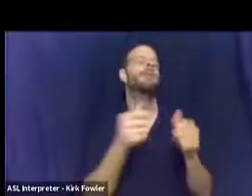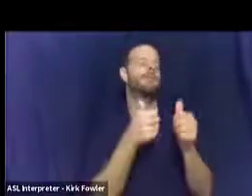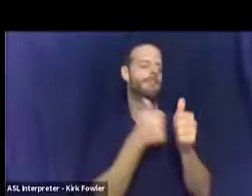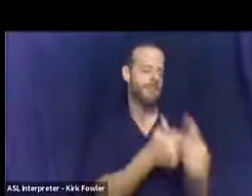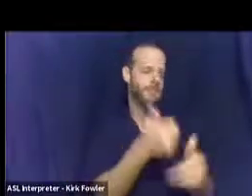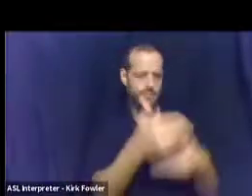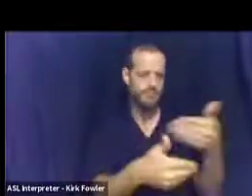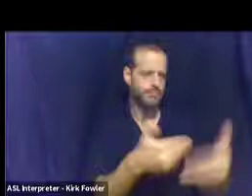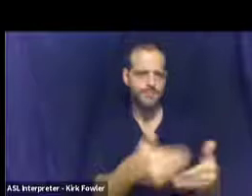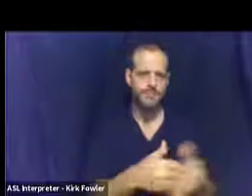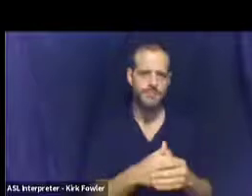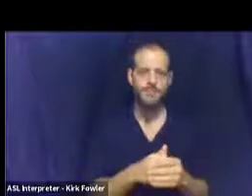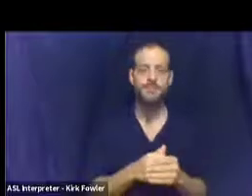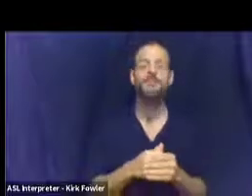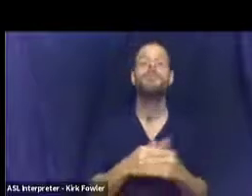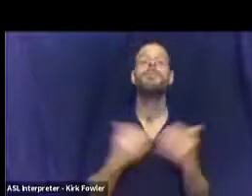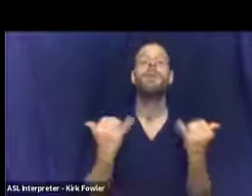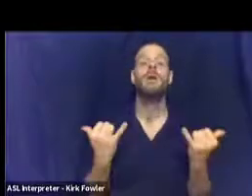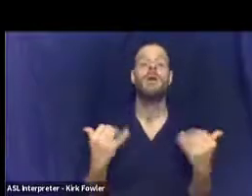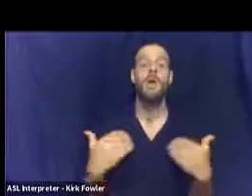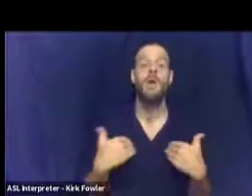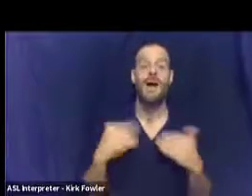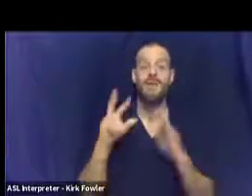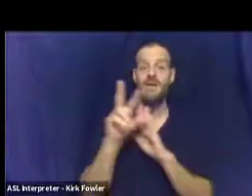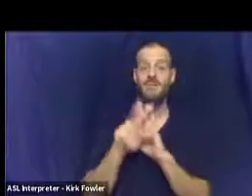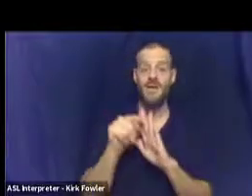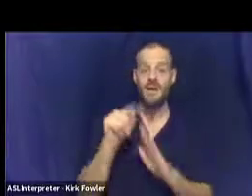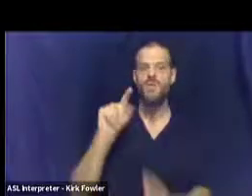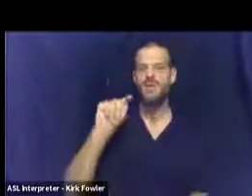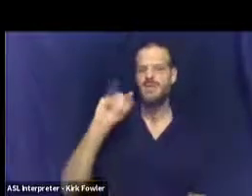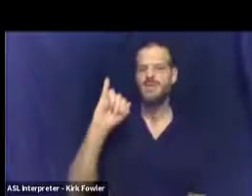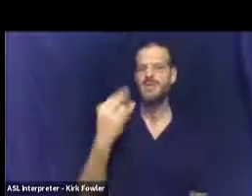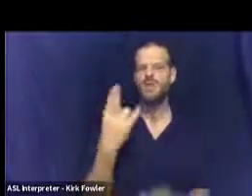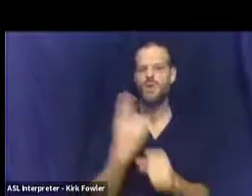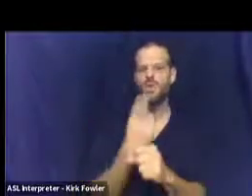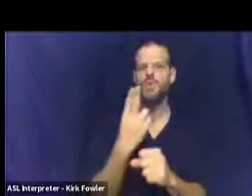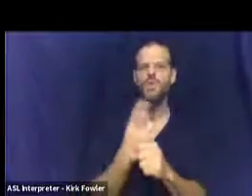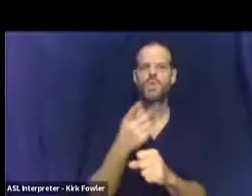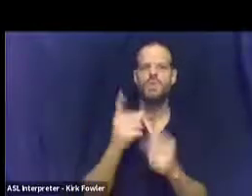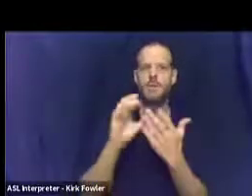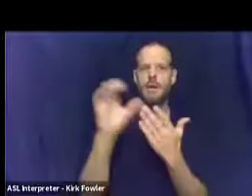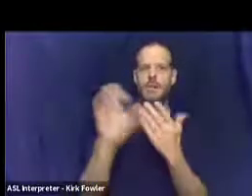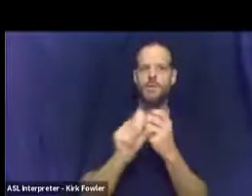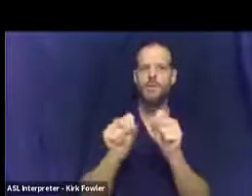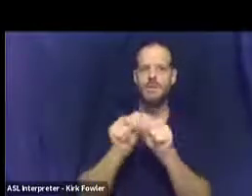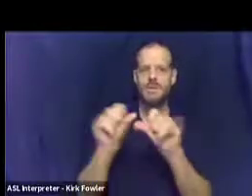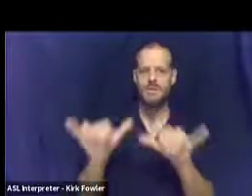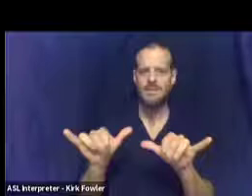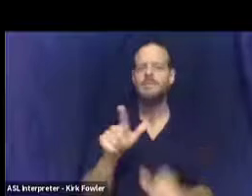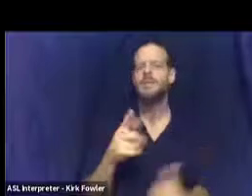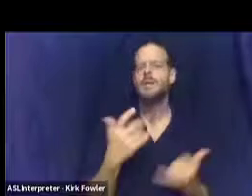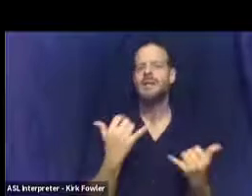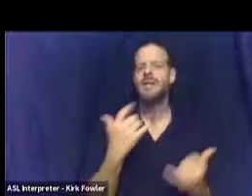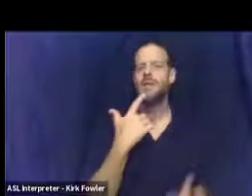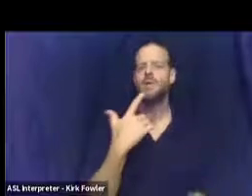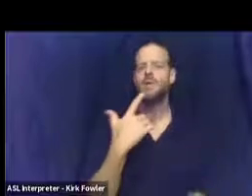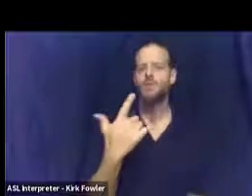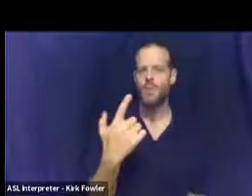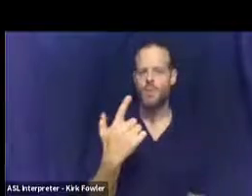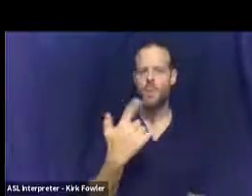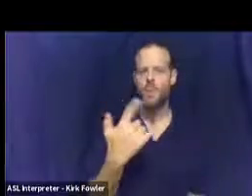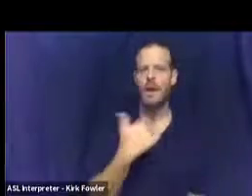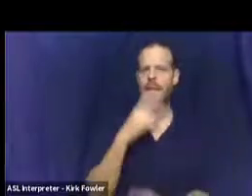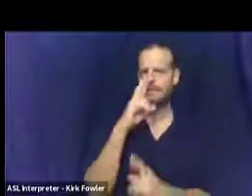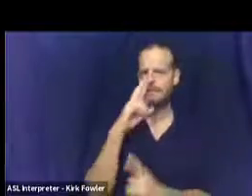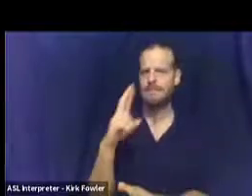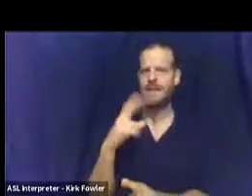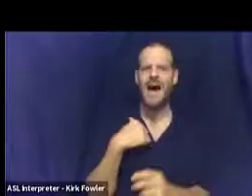I do have this video. This is TJ using his calendar system. Because he's 21 now and everything, I wanted to have respect for him. I've dropped the